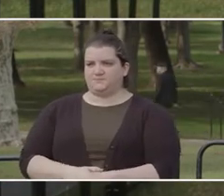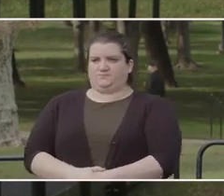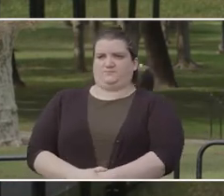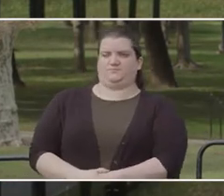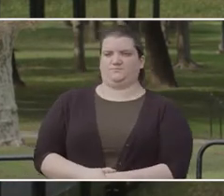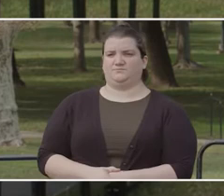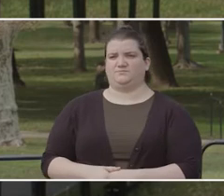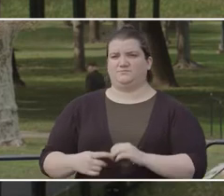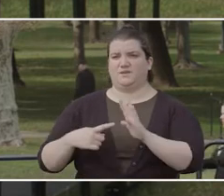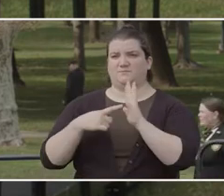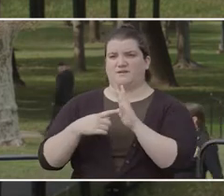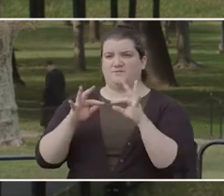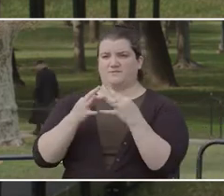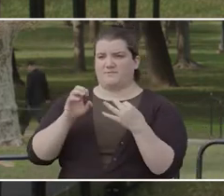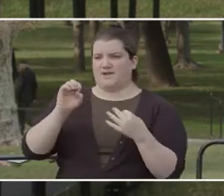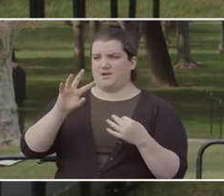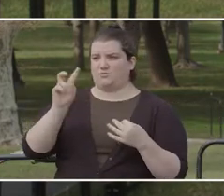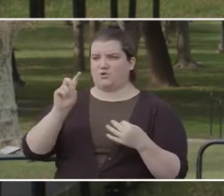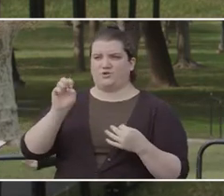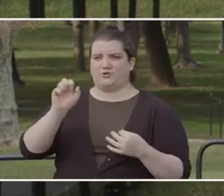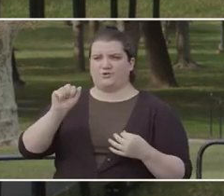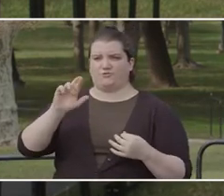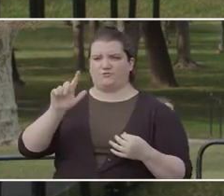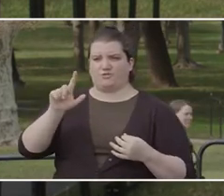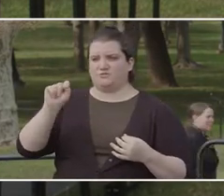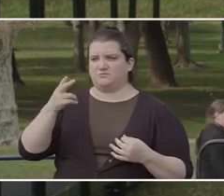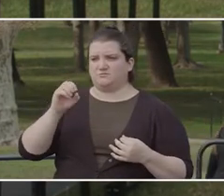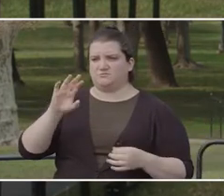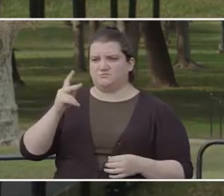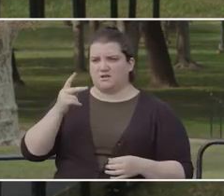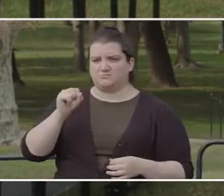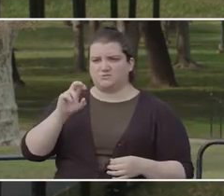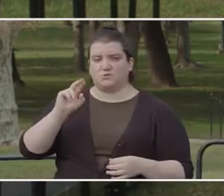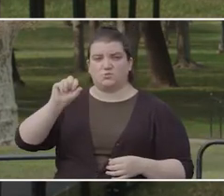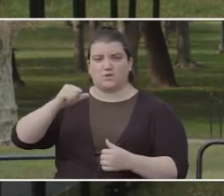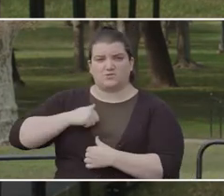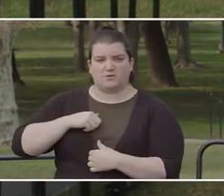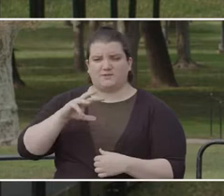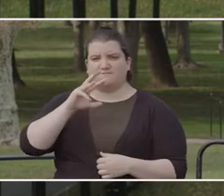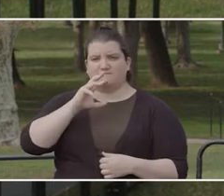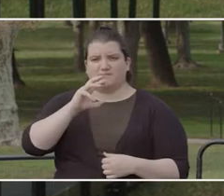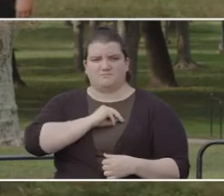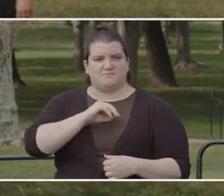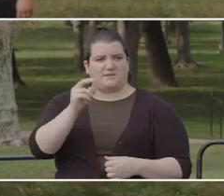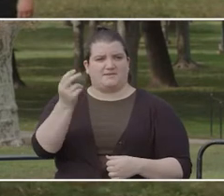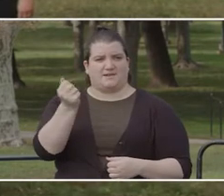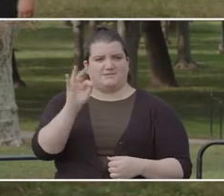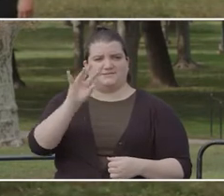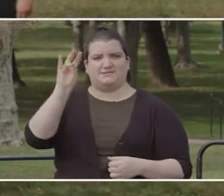On behalf of the family of Edward Earl Thompson, U.S. Army, Vietnam, 1970.